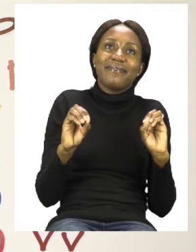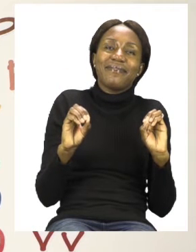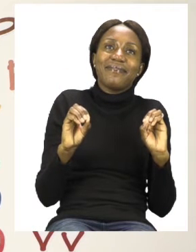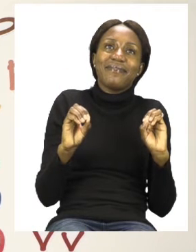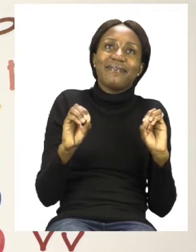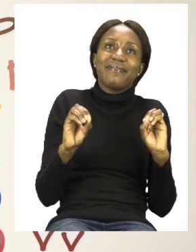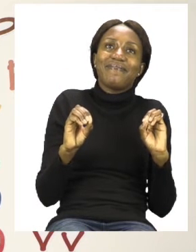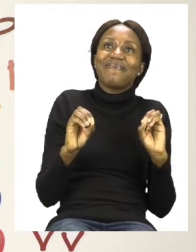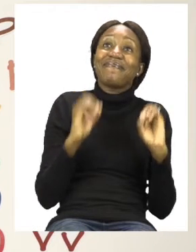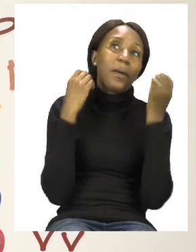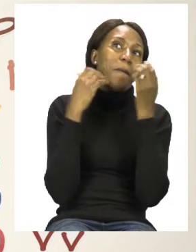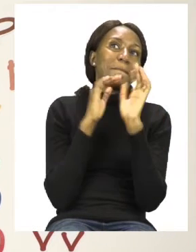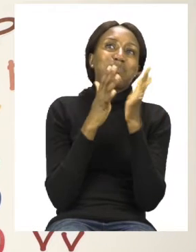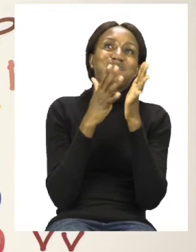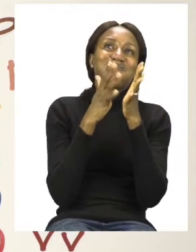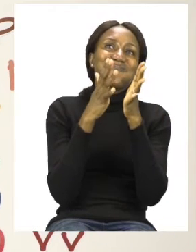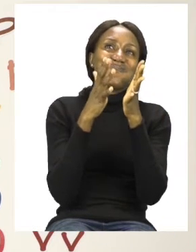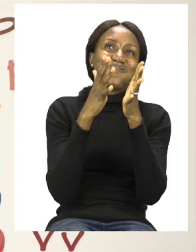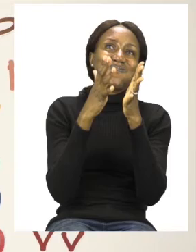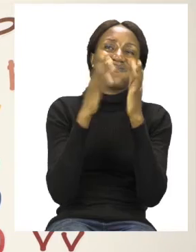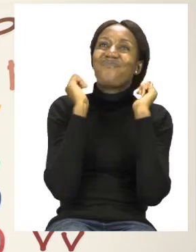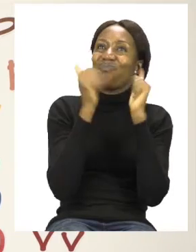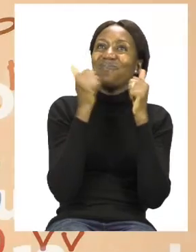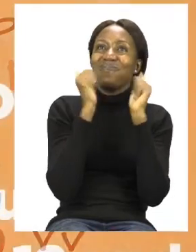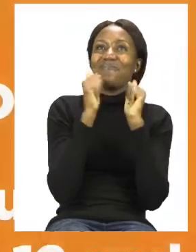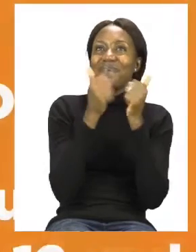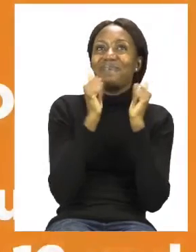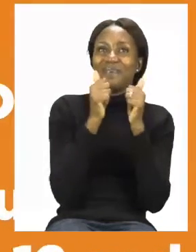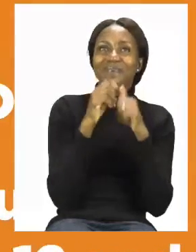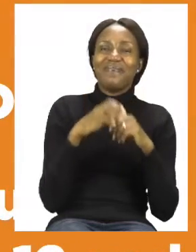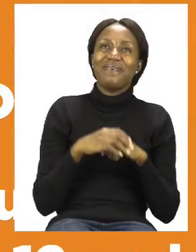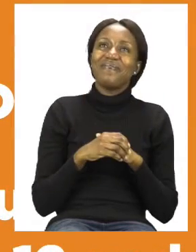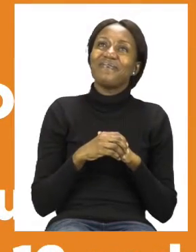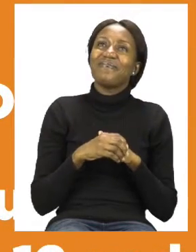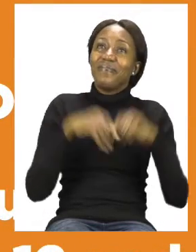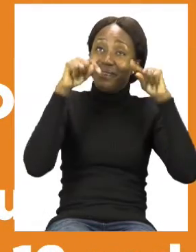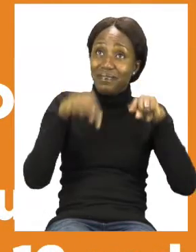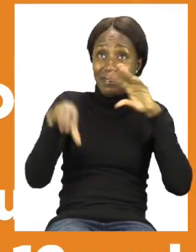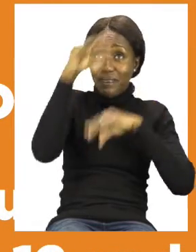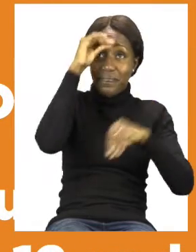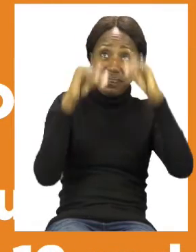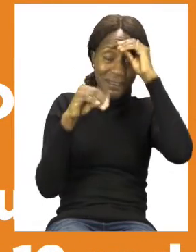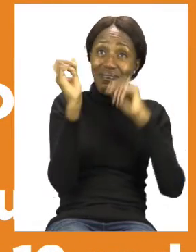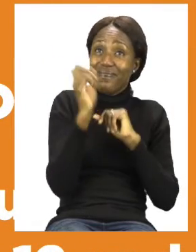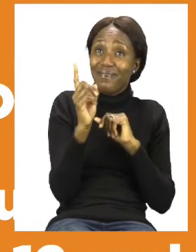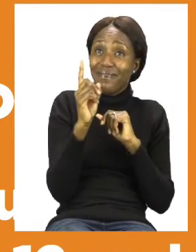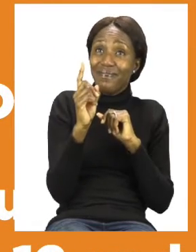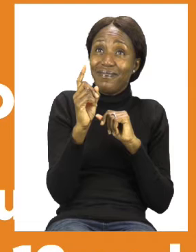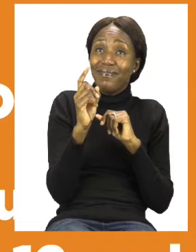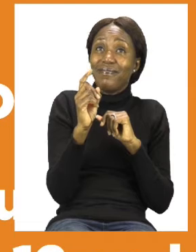away. Yay! Good job, everyone! For today's lesson, we will be talking